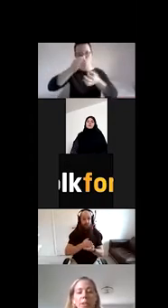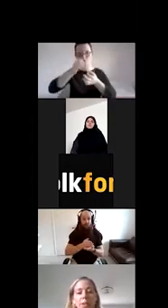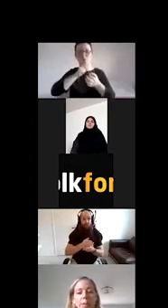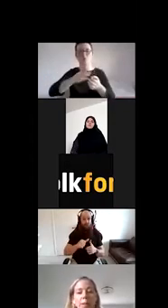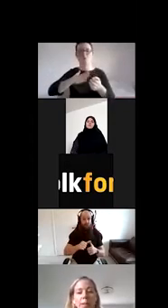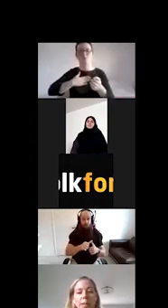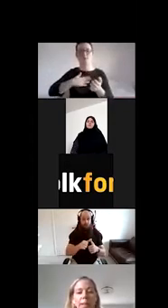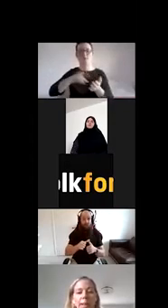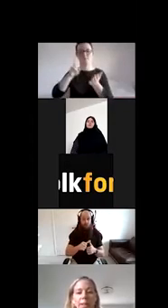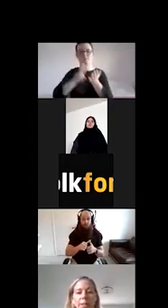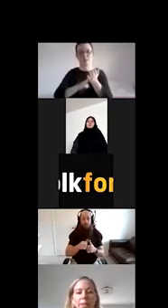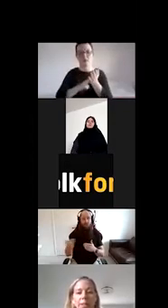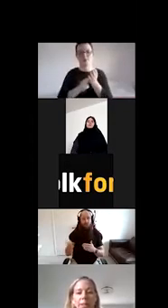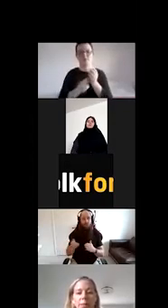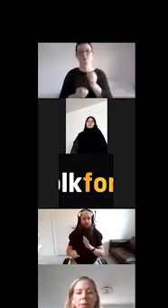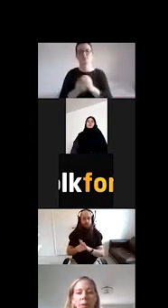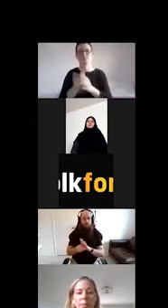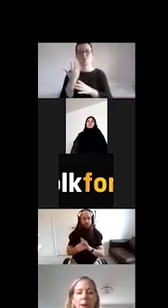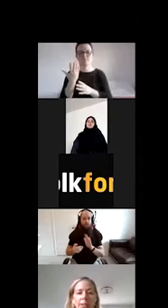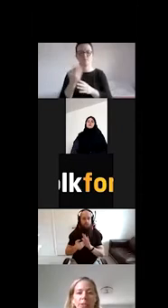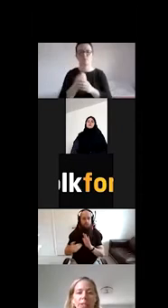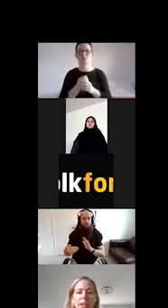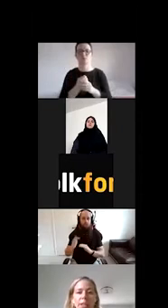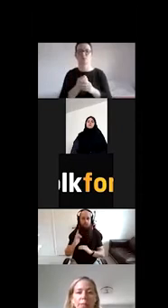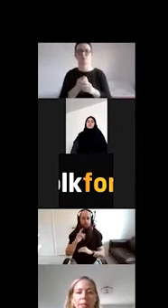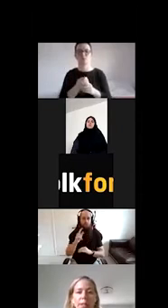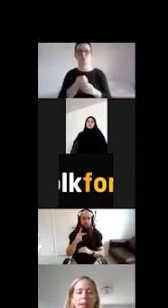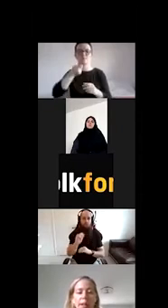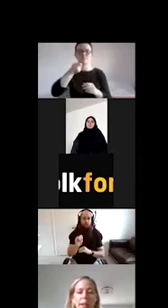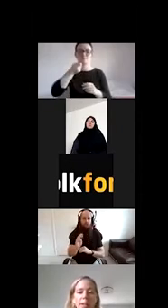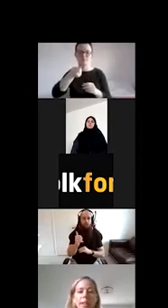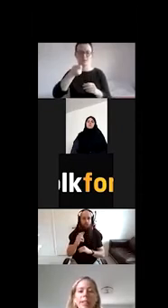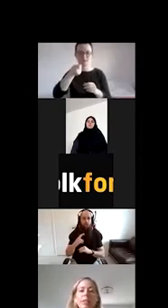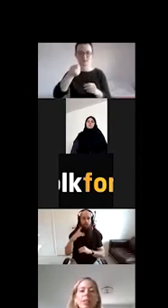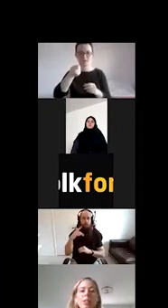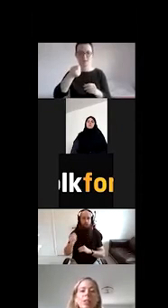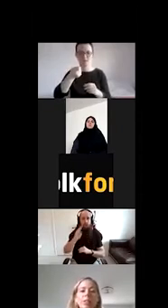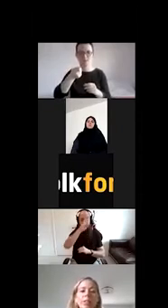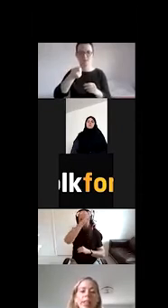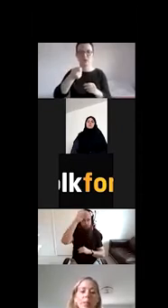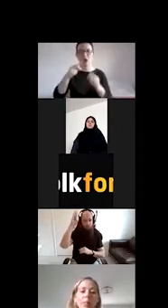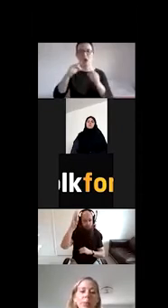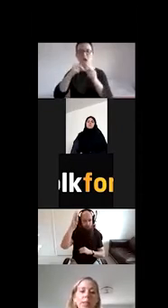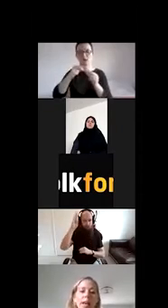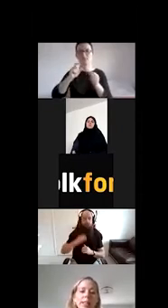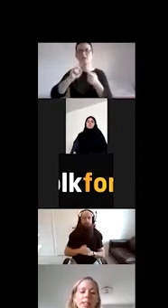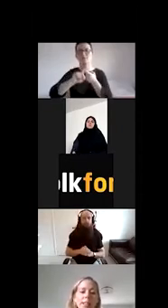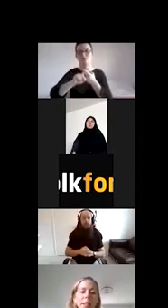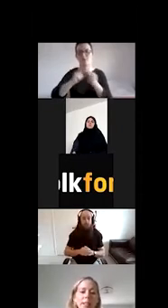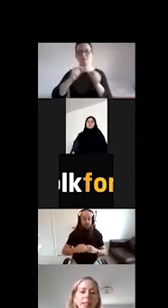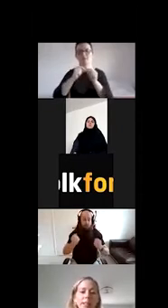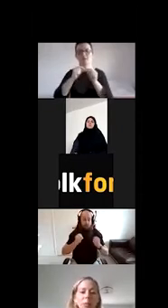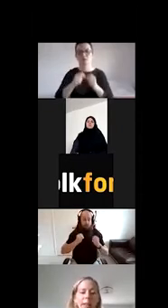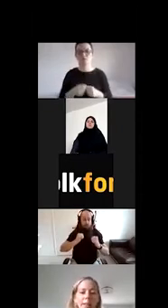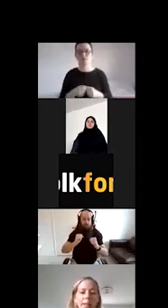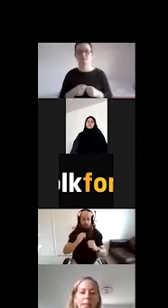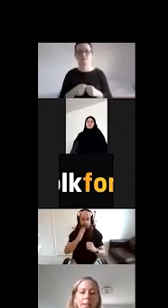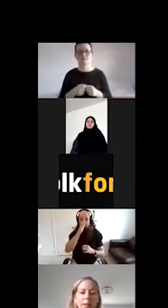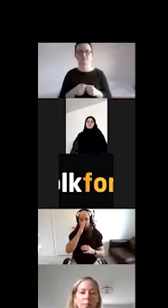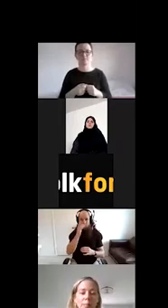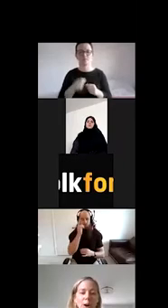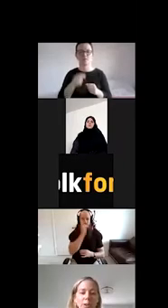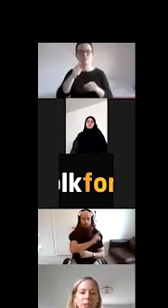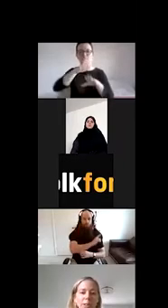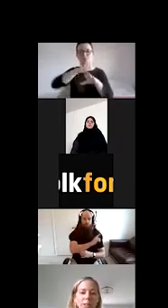the Swedish peacebuilding agency, the Folke Bernadotte Academy, and it started in April last year and it will end